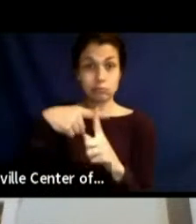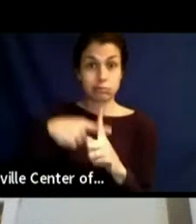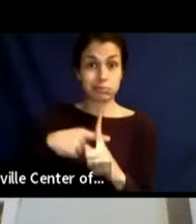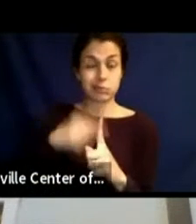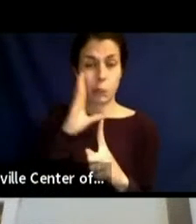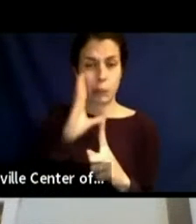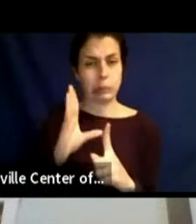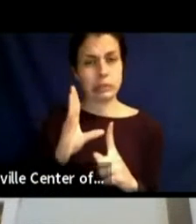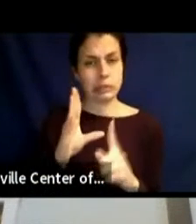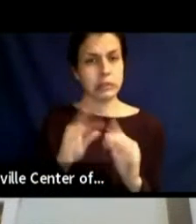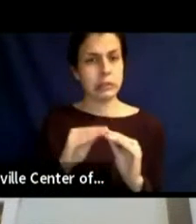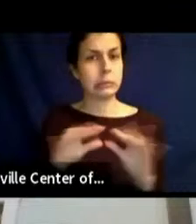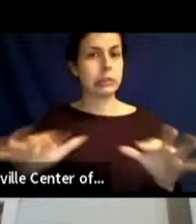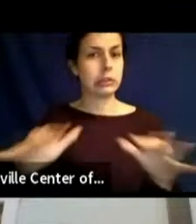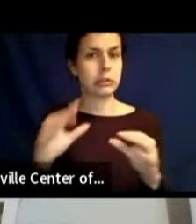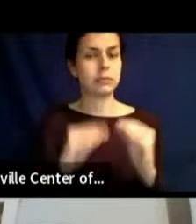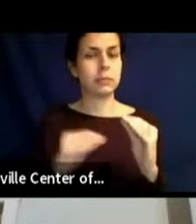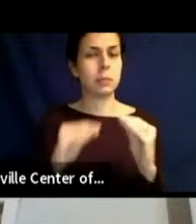Thank you.